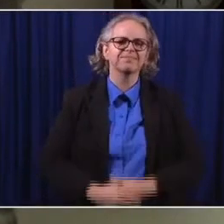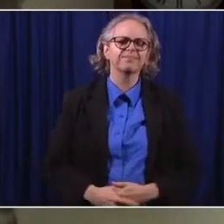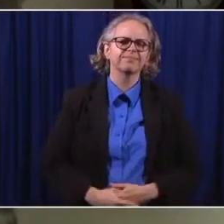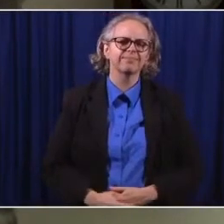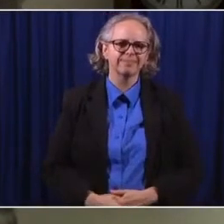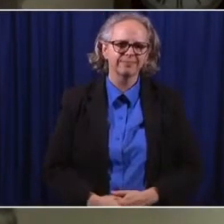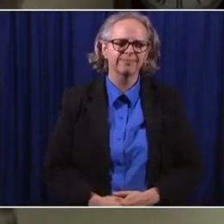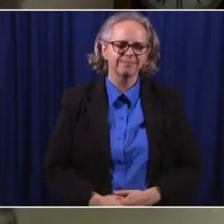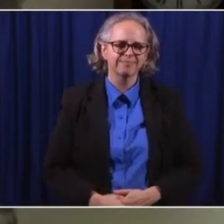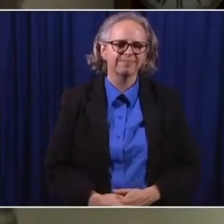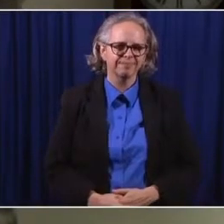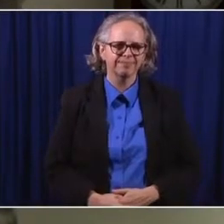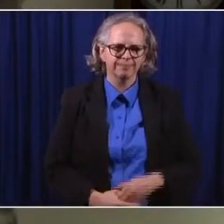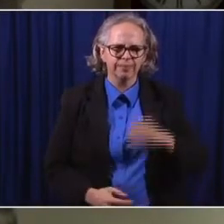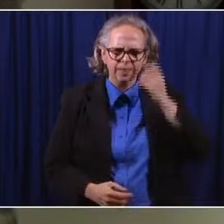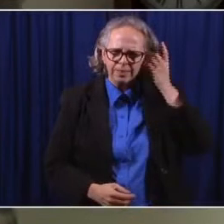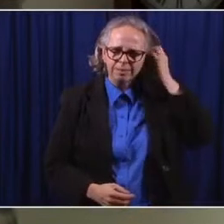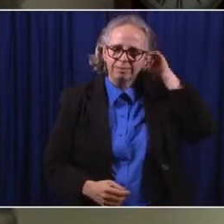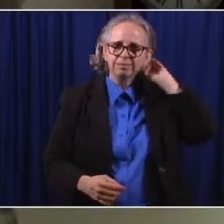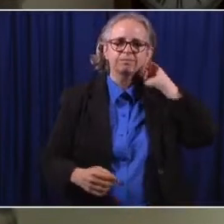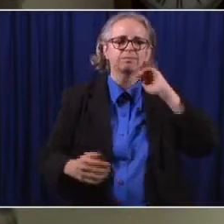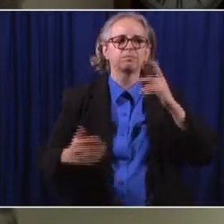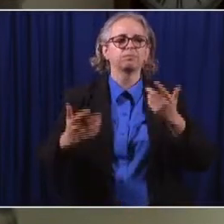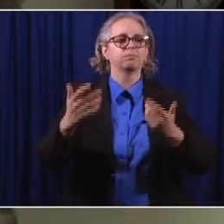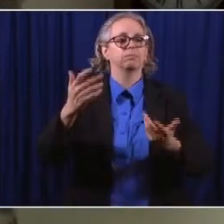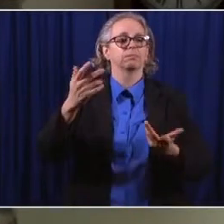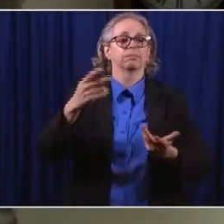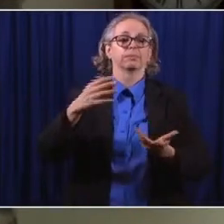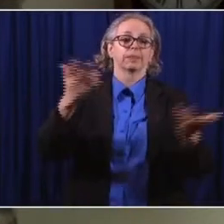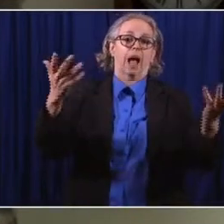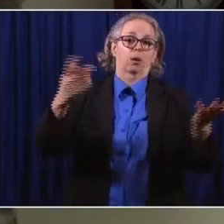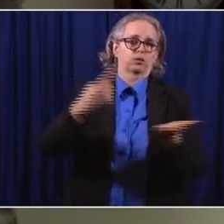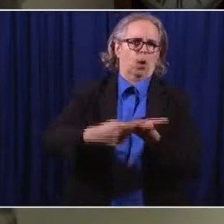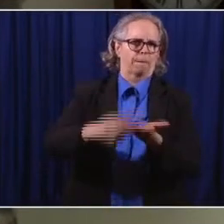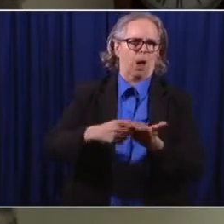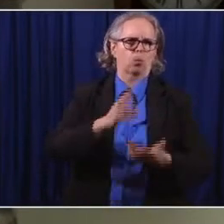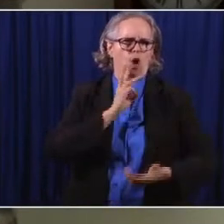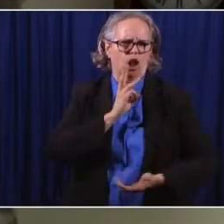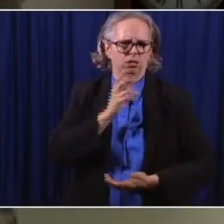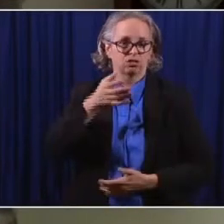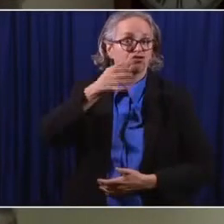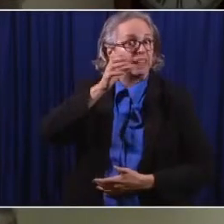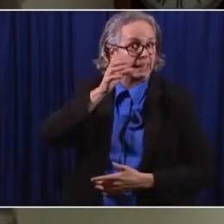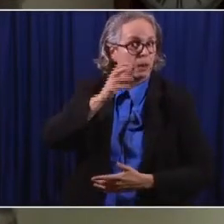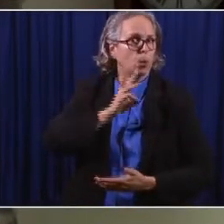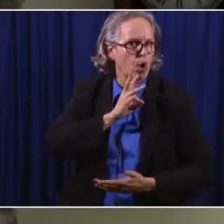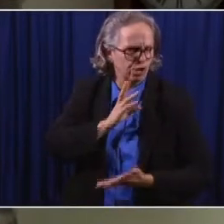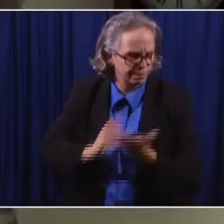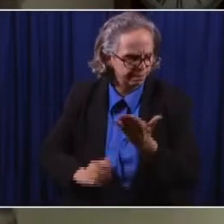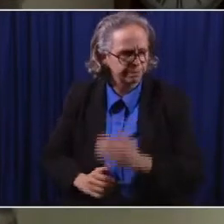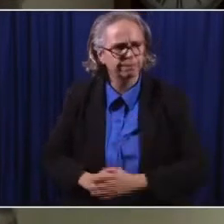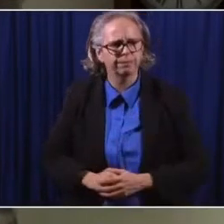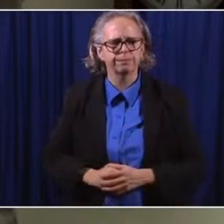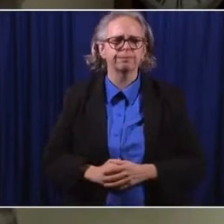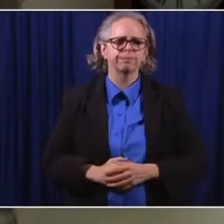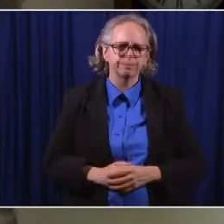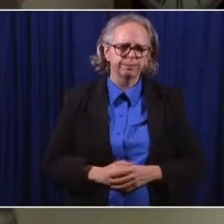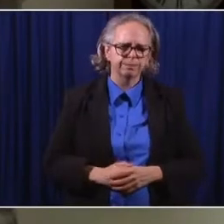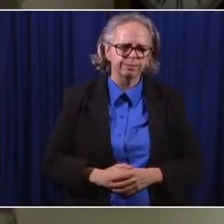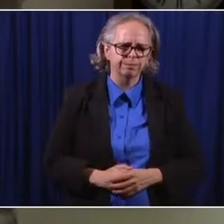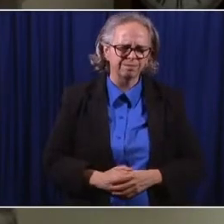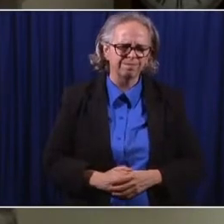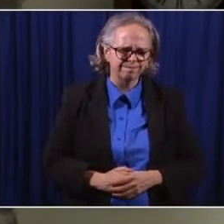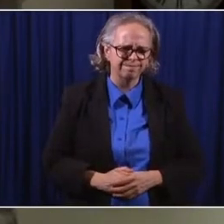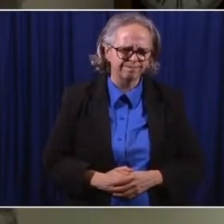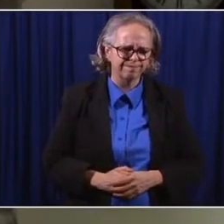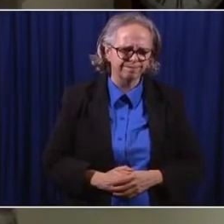Now, let me turn to drinking water in Ohio's, staying with child care centers, but talking about drinking water. And